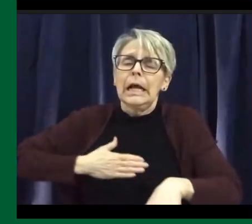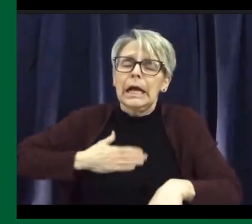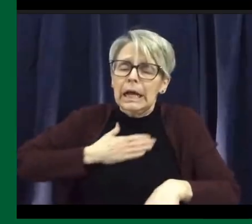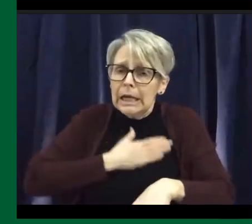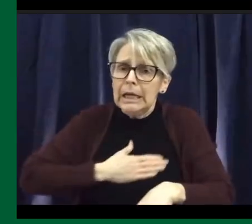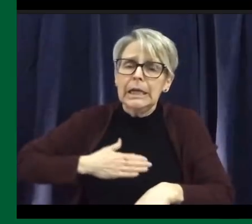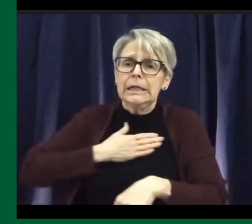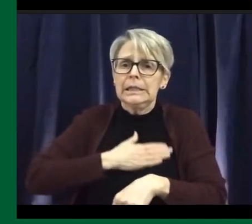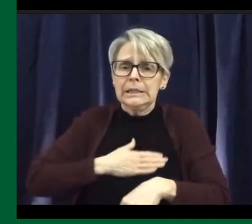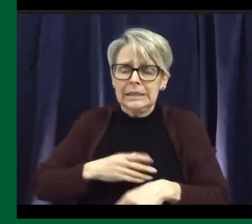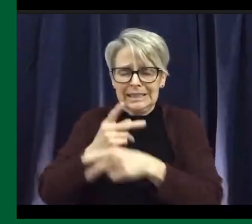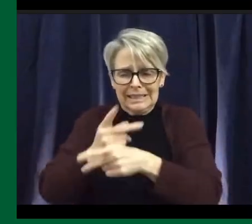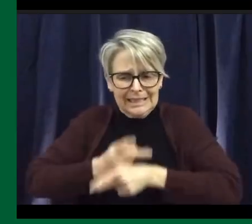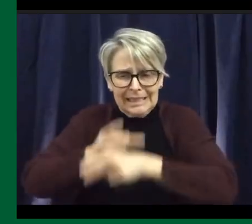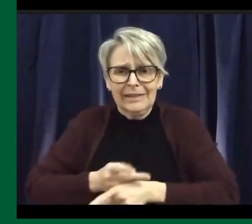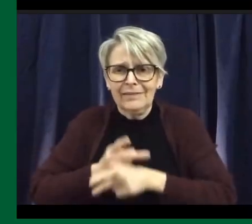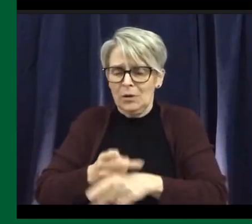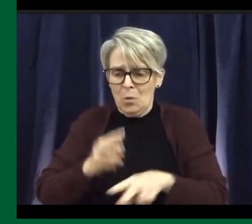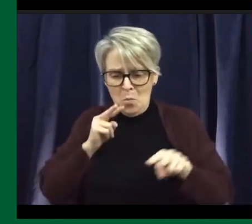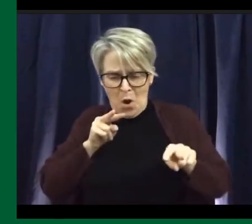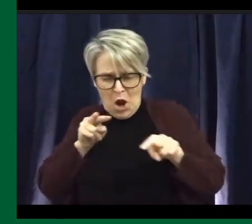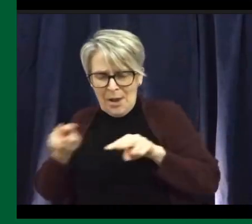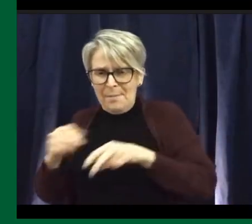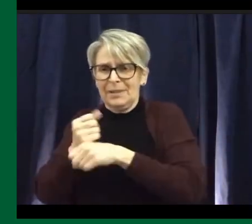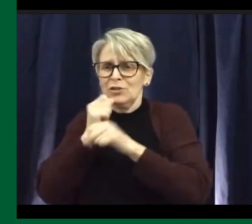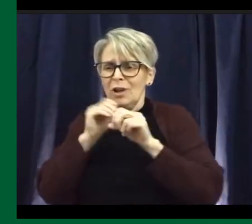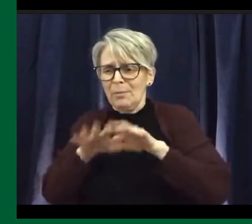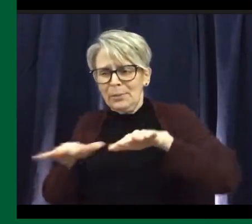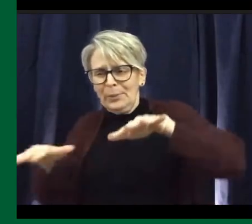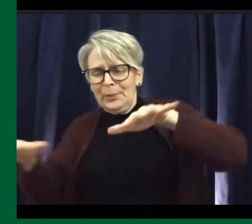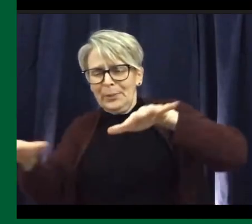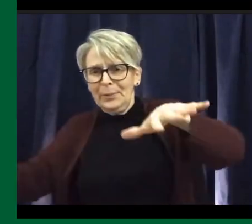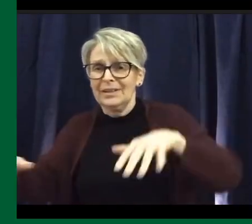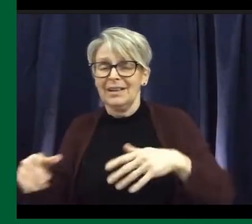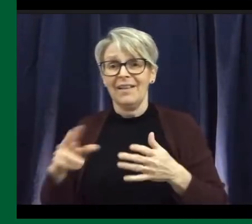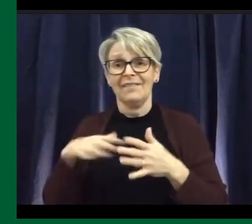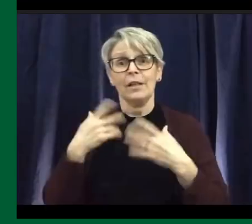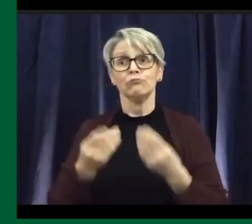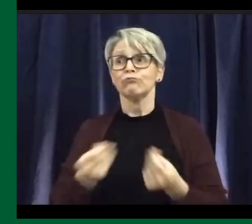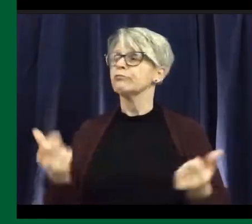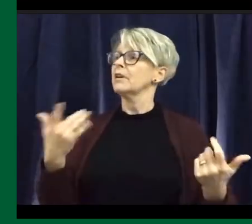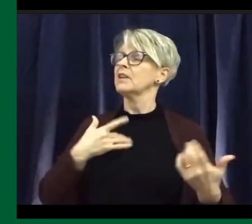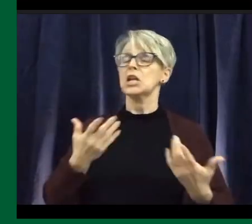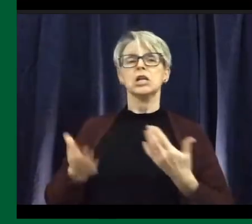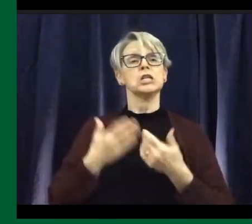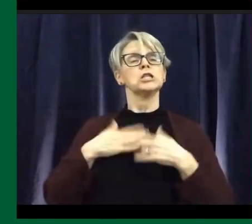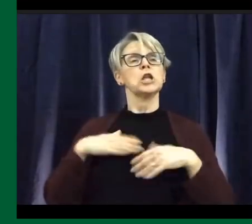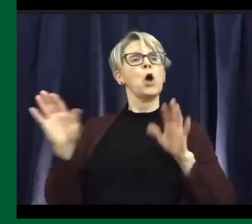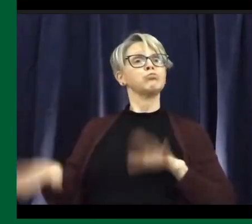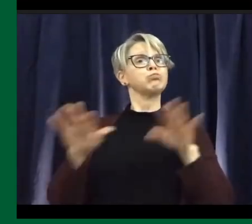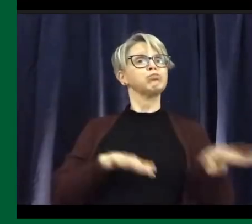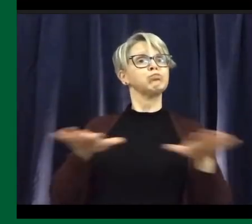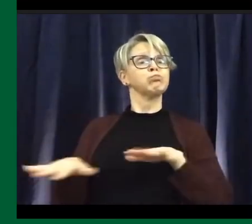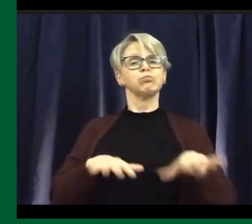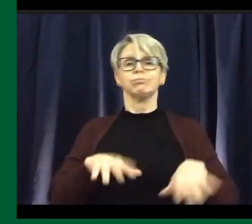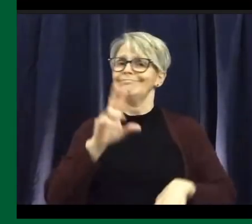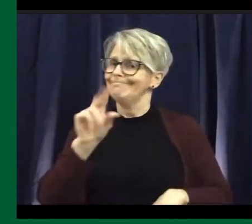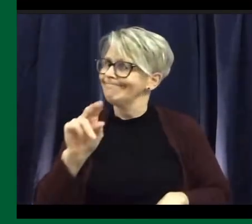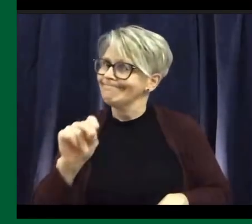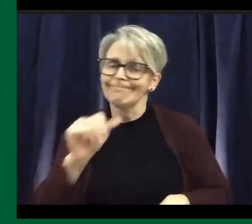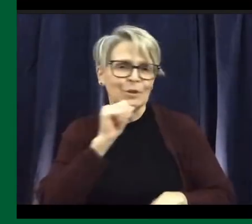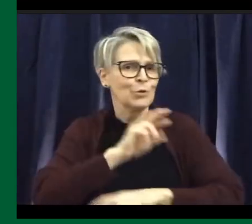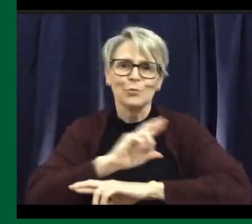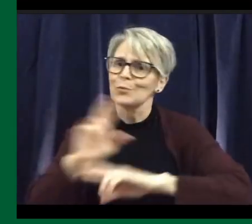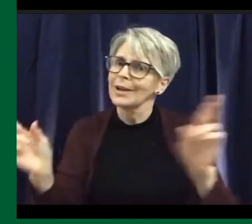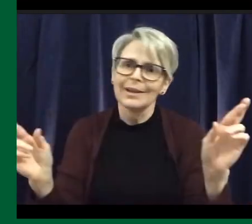and monitor this trend very closely. We're not out of the woods yet, and we can't take our foot out of off the gas with respect to adhering to public health